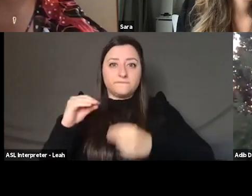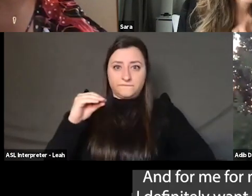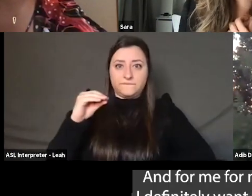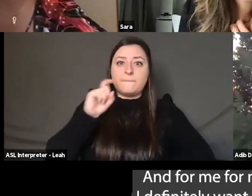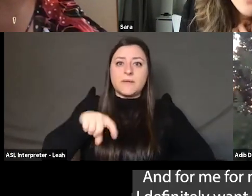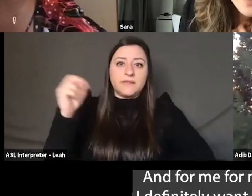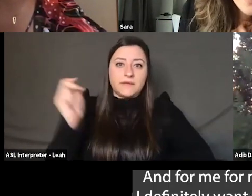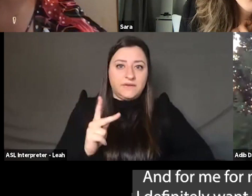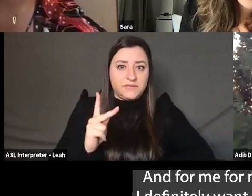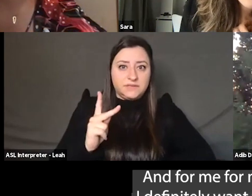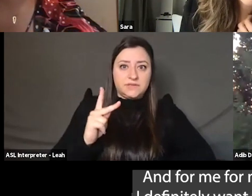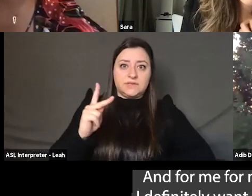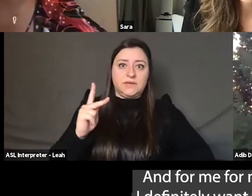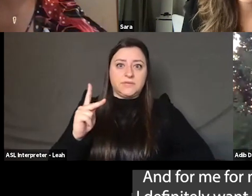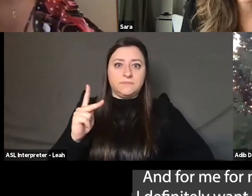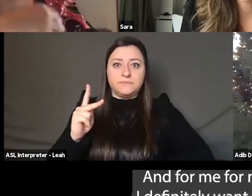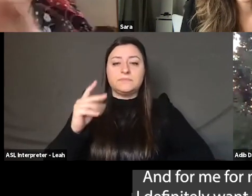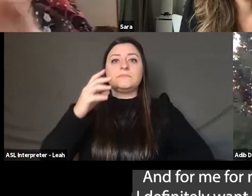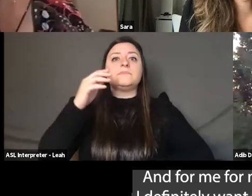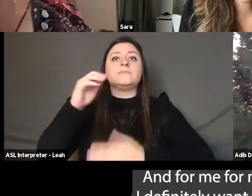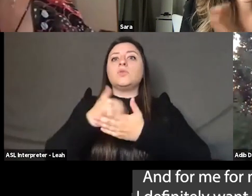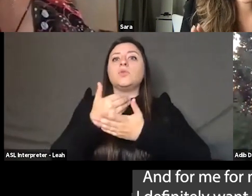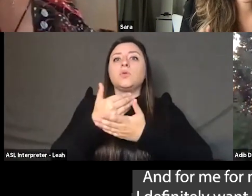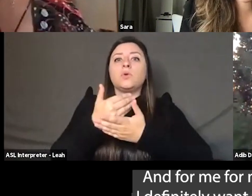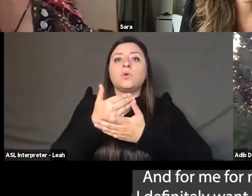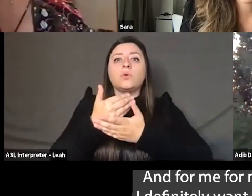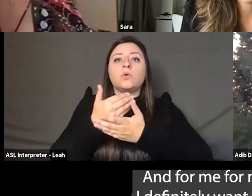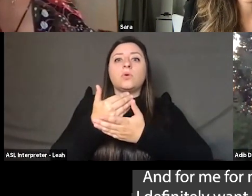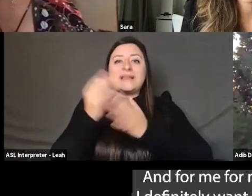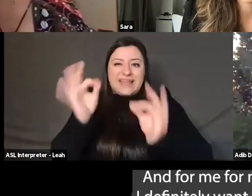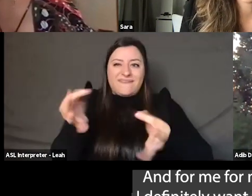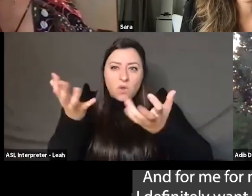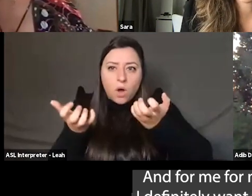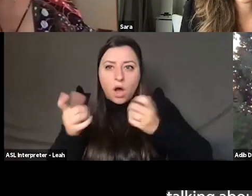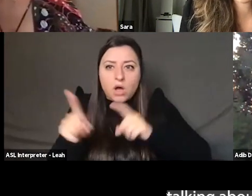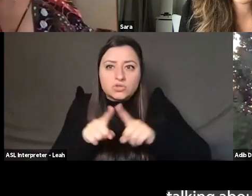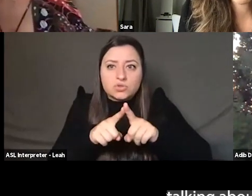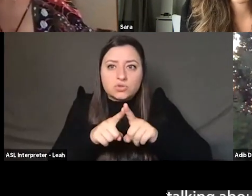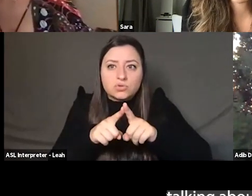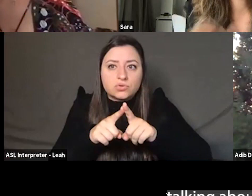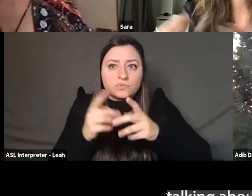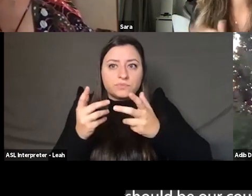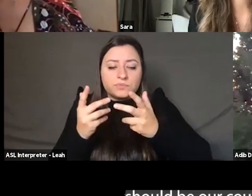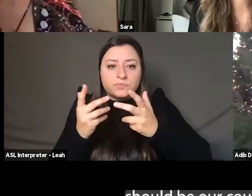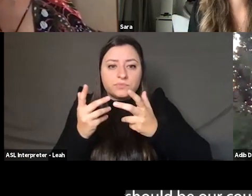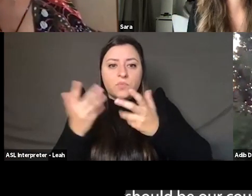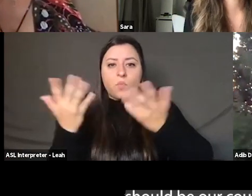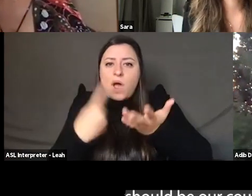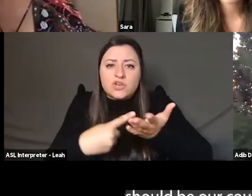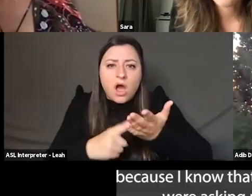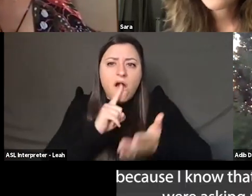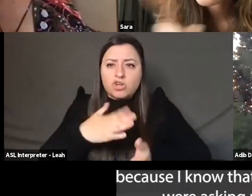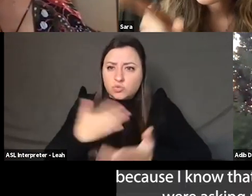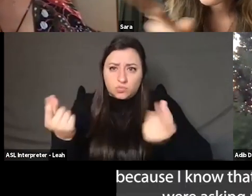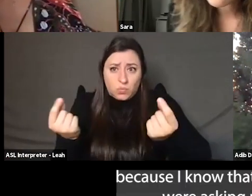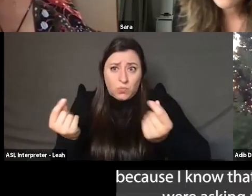back. And for me, part of I definitely want to also start talking about what should be our course of